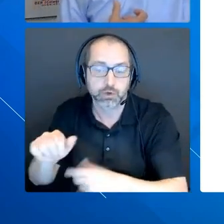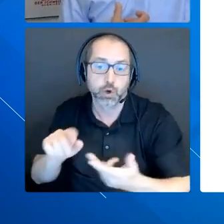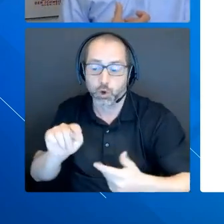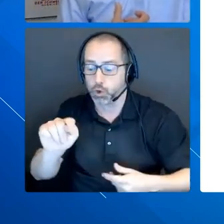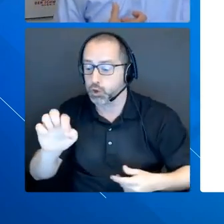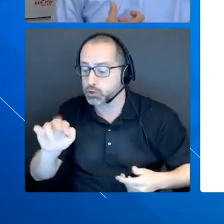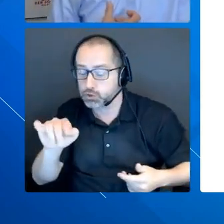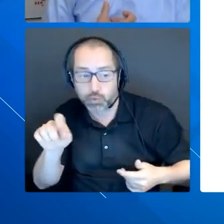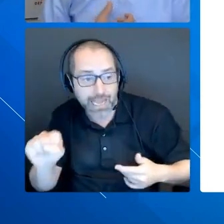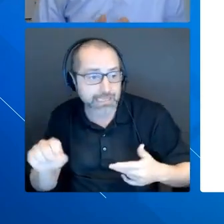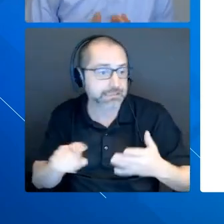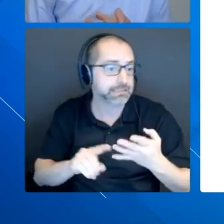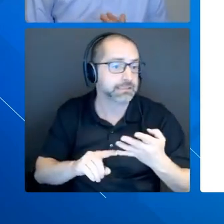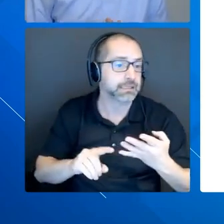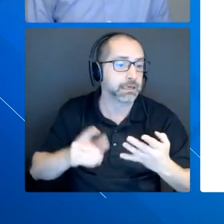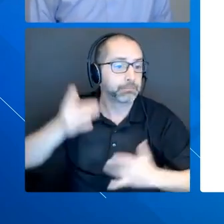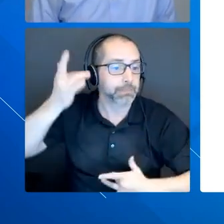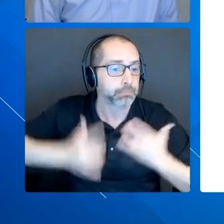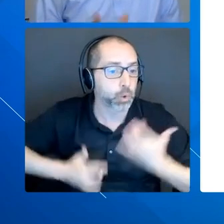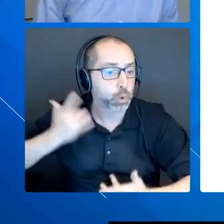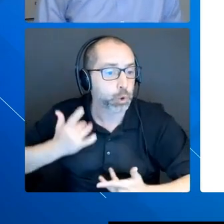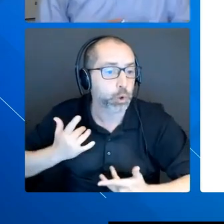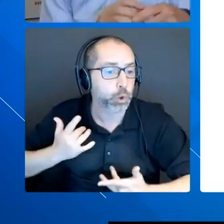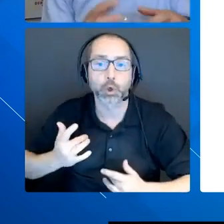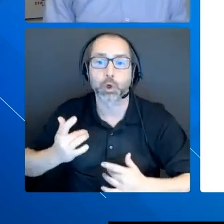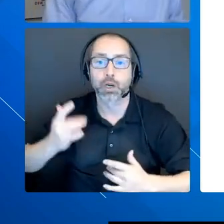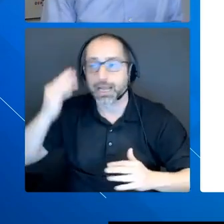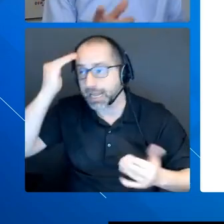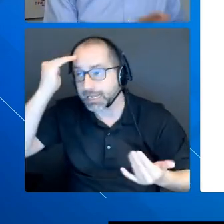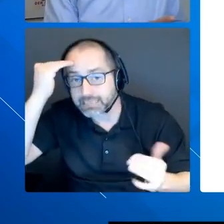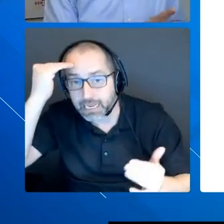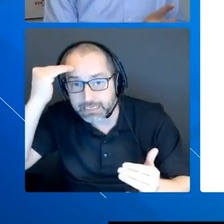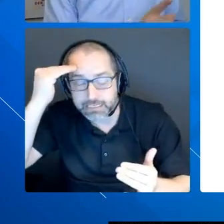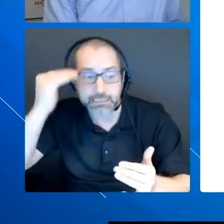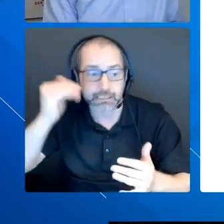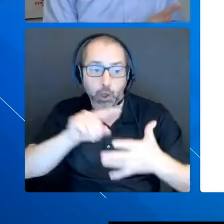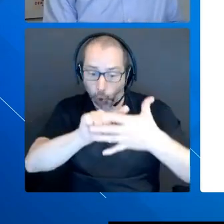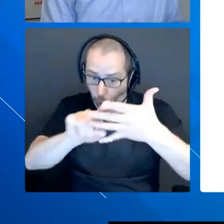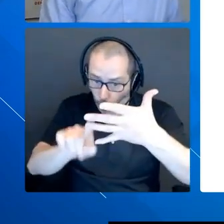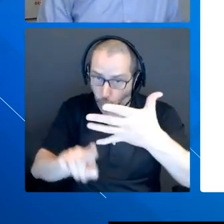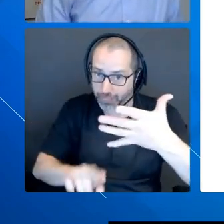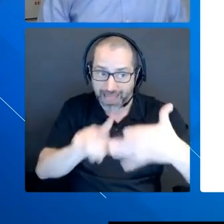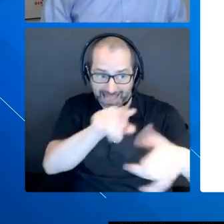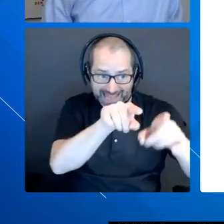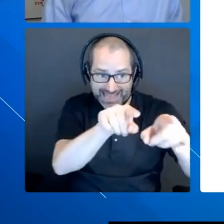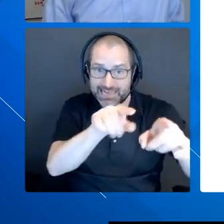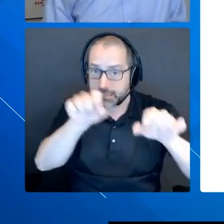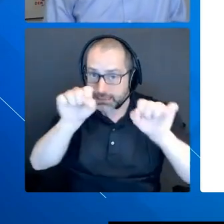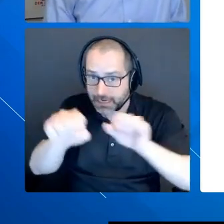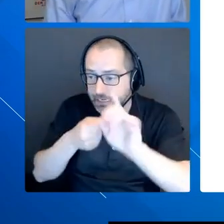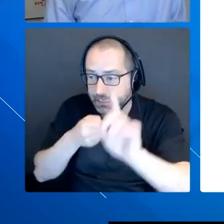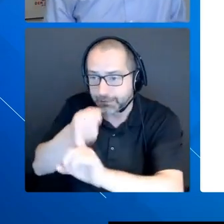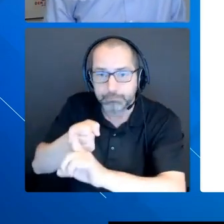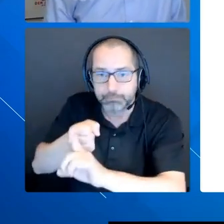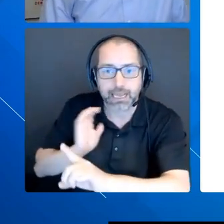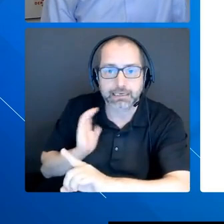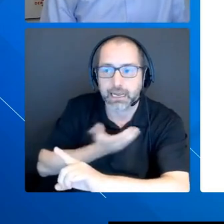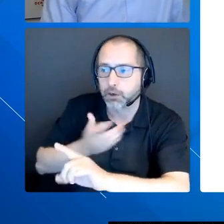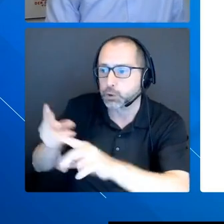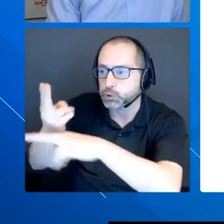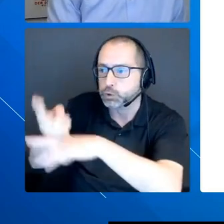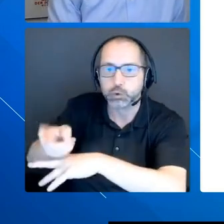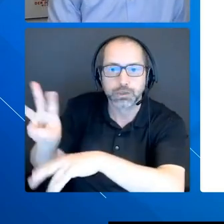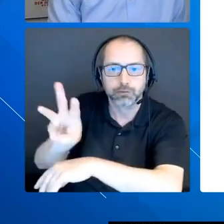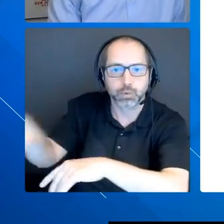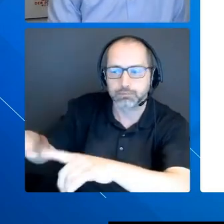I'm bipolar. I suffer from anxiety. All things that can impact our consumption of